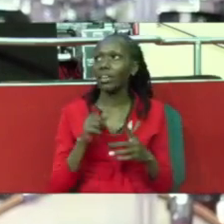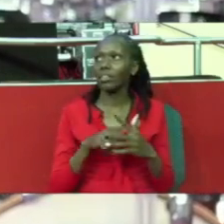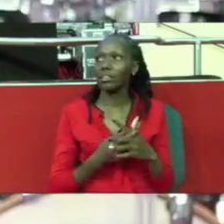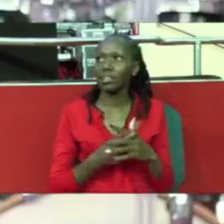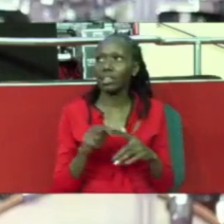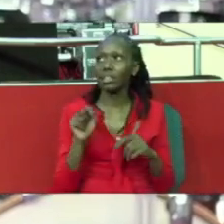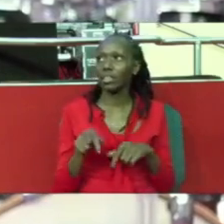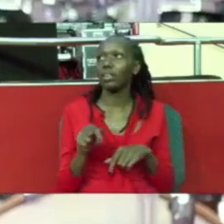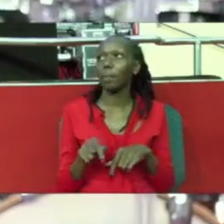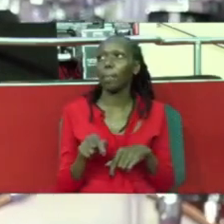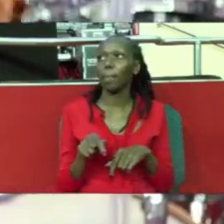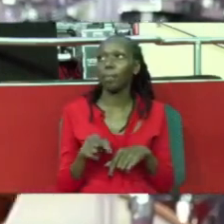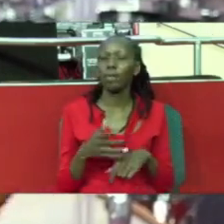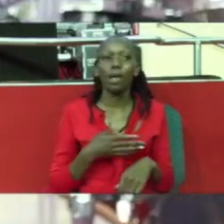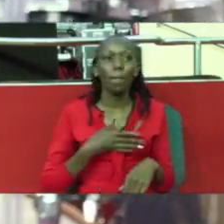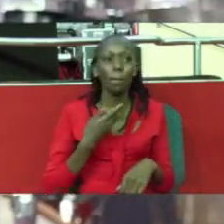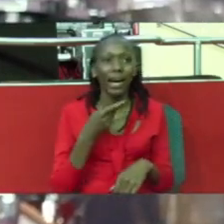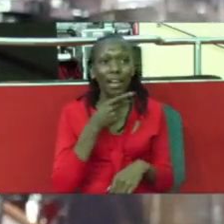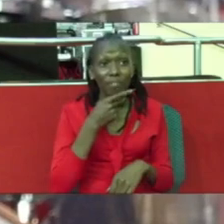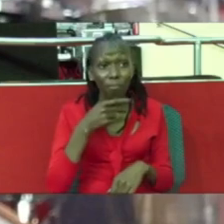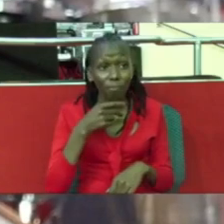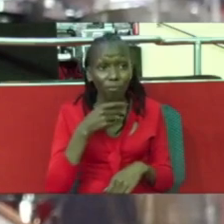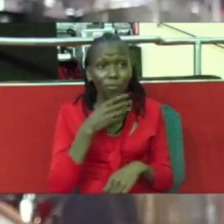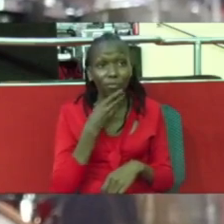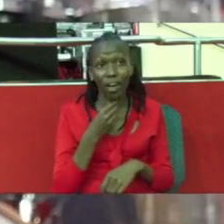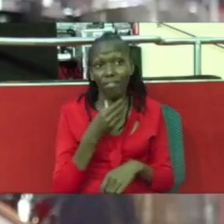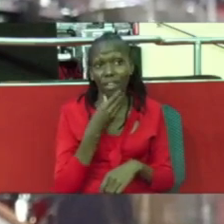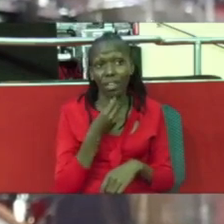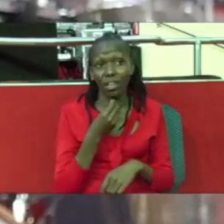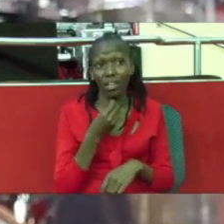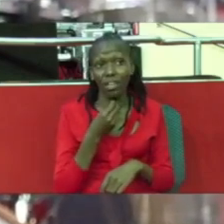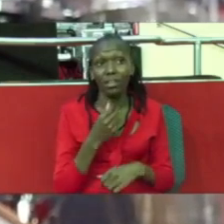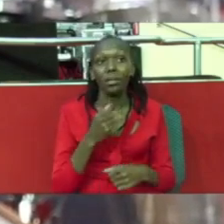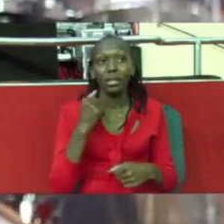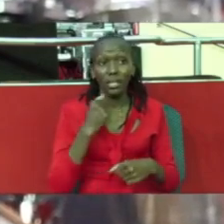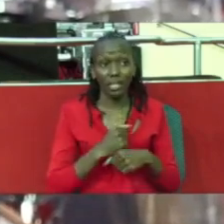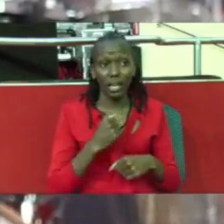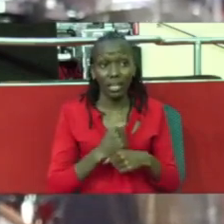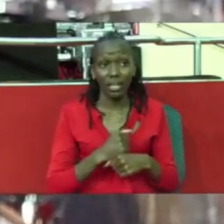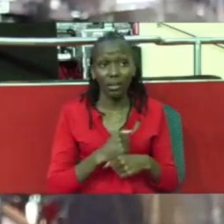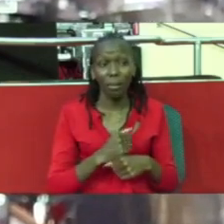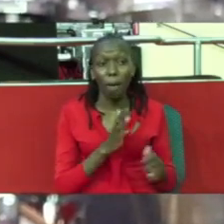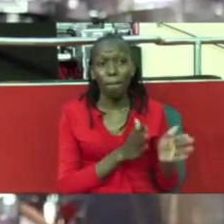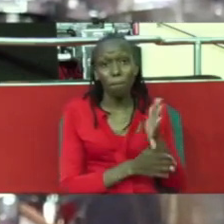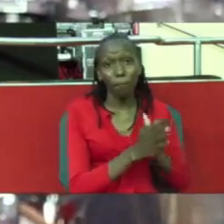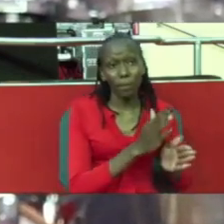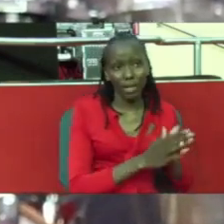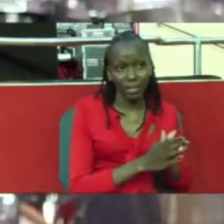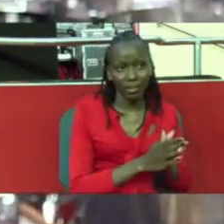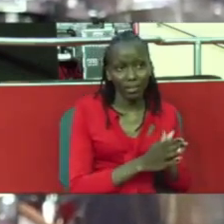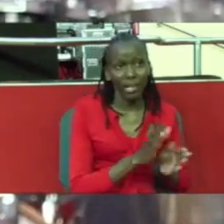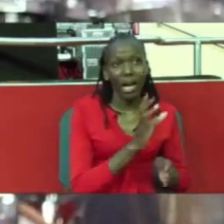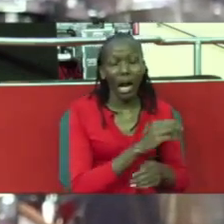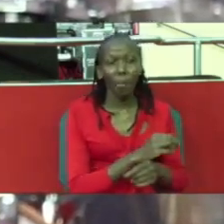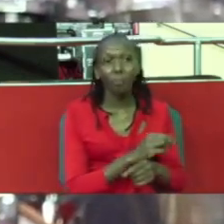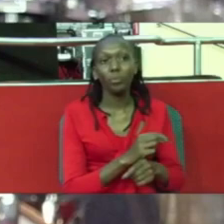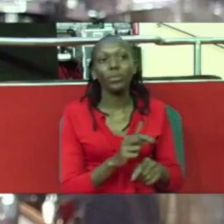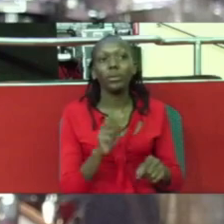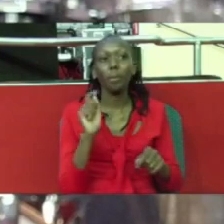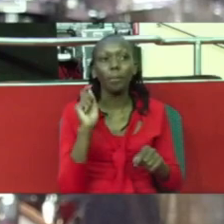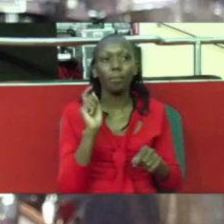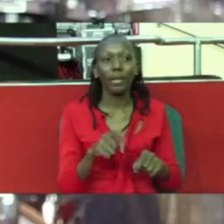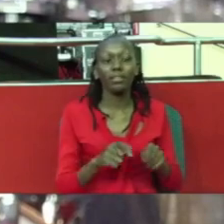father, aha, baba has done some organization. Amefanya mpangilio. I'm supposed to be transported home western.